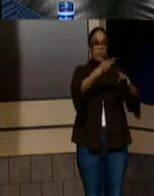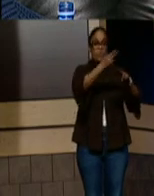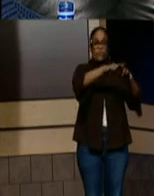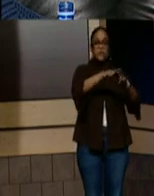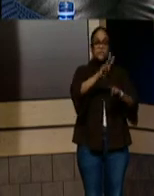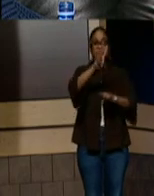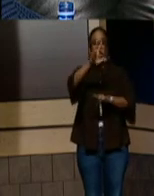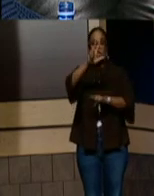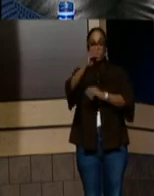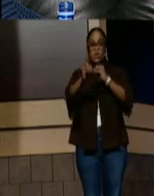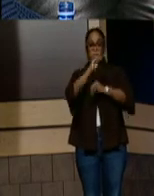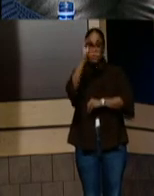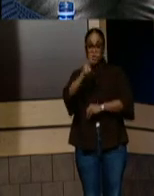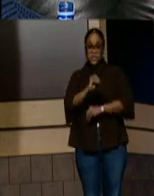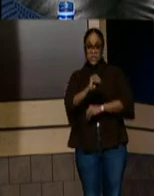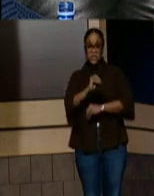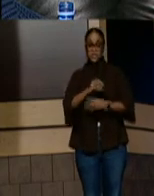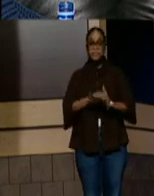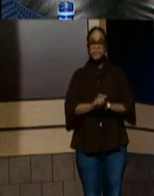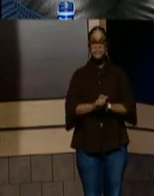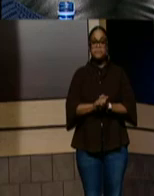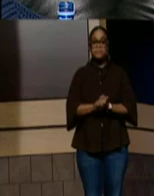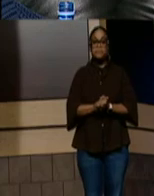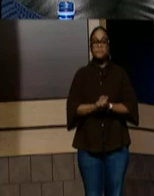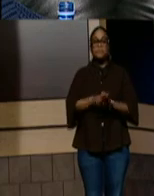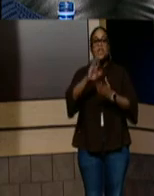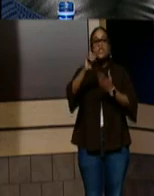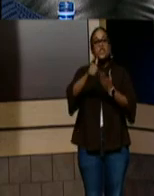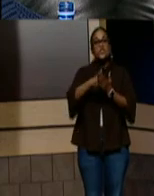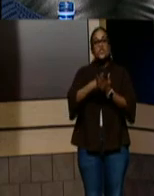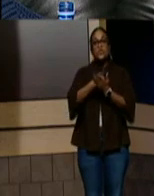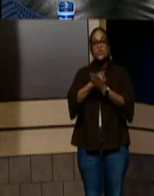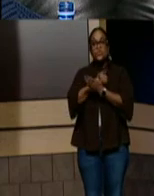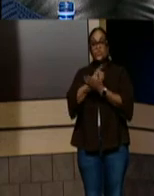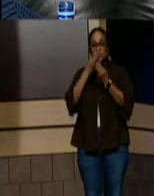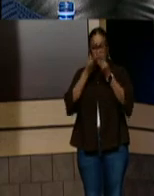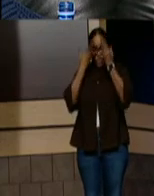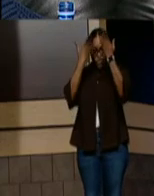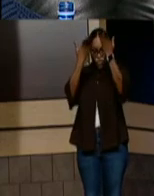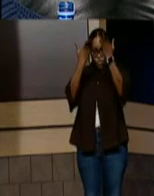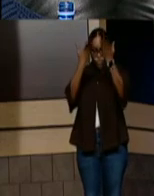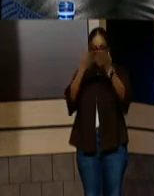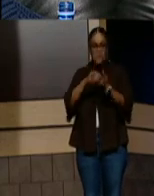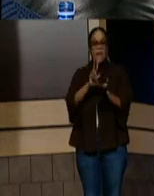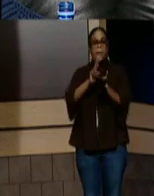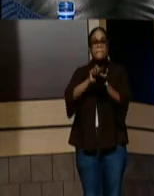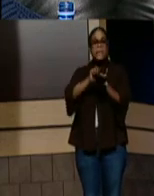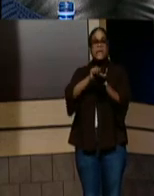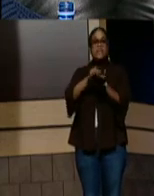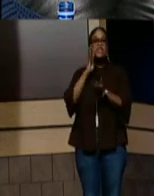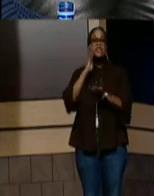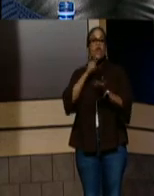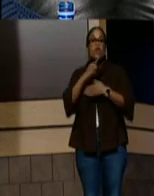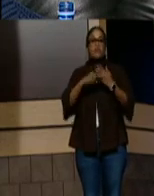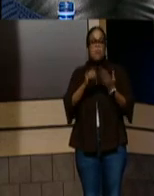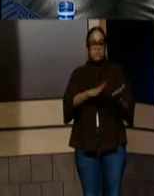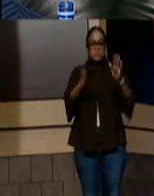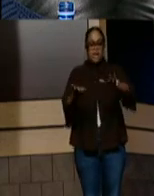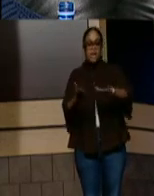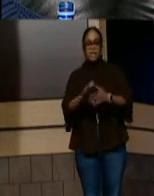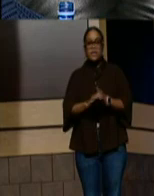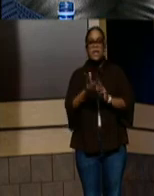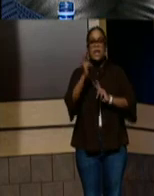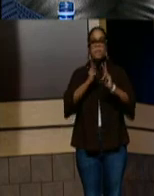Wow. Now, why? Because the news media is constantly telling you about death. People lined